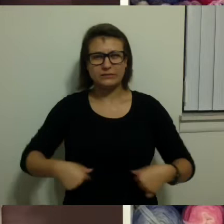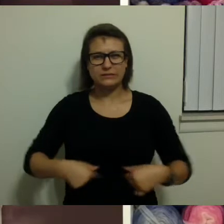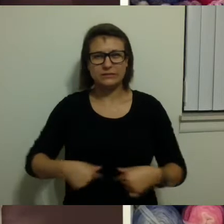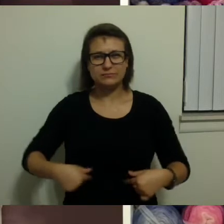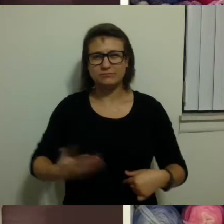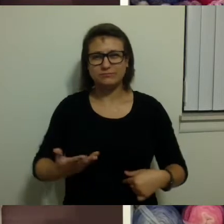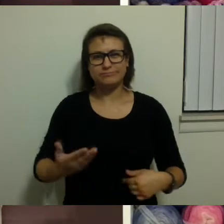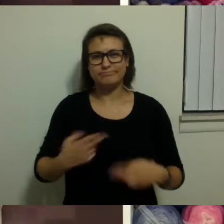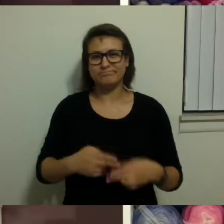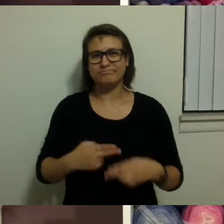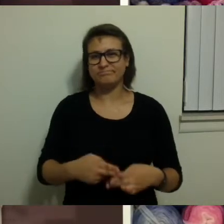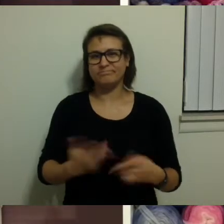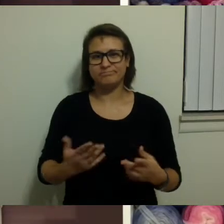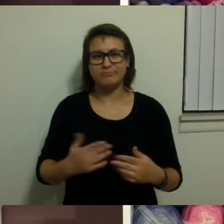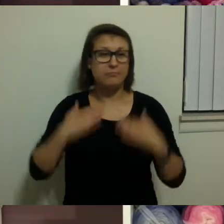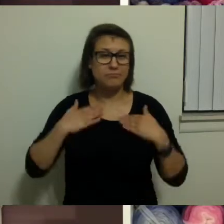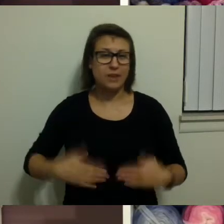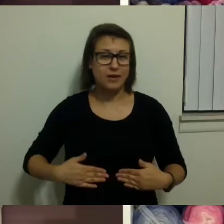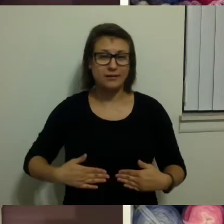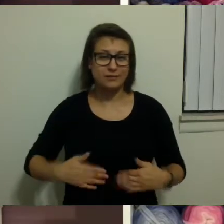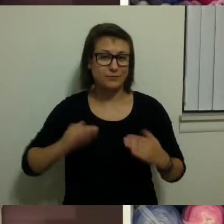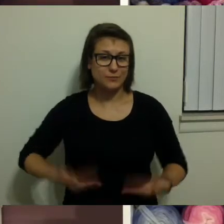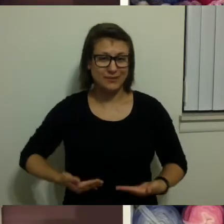the, I don't know which body of the sweater.